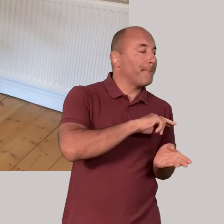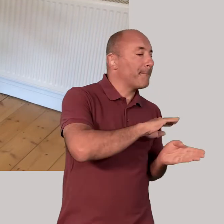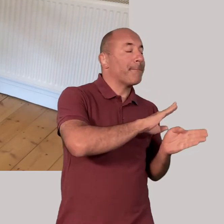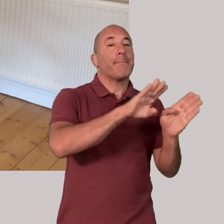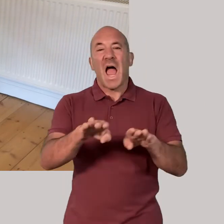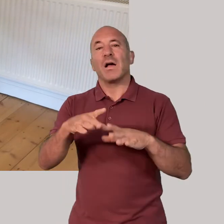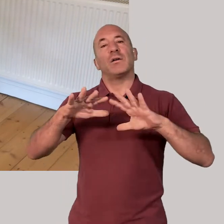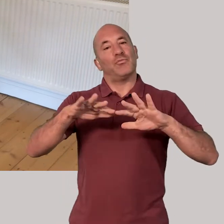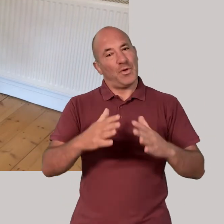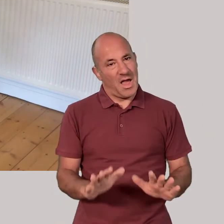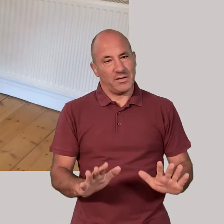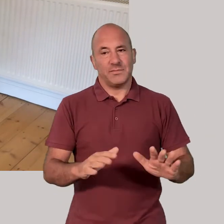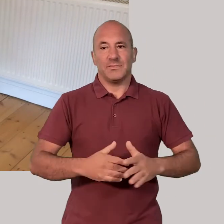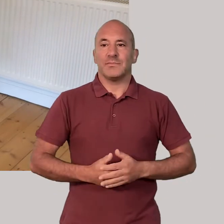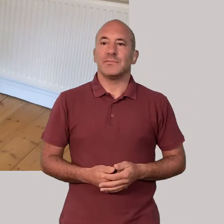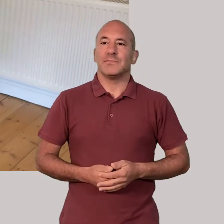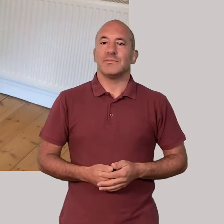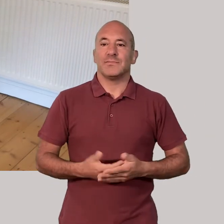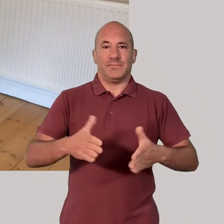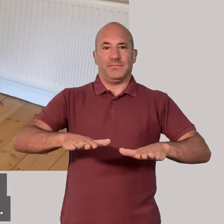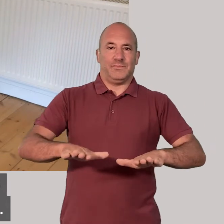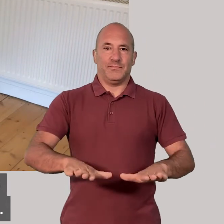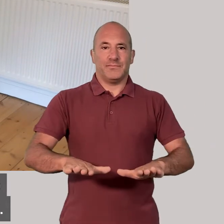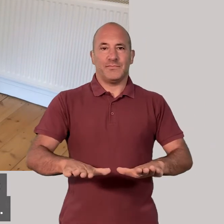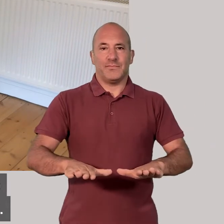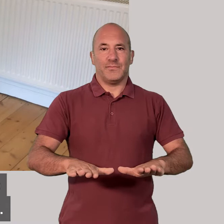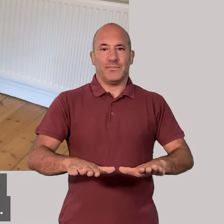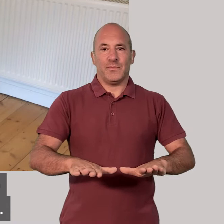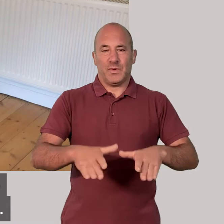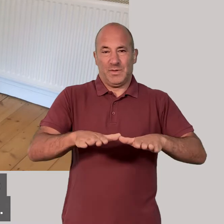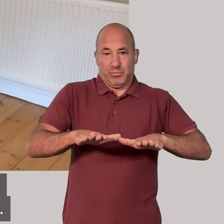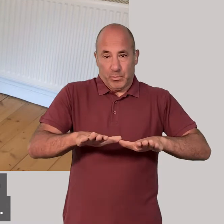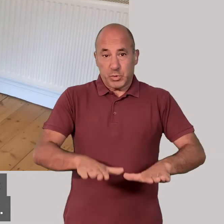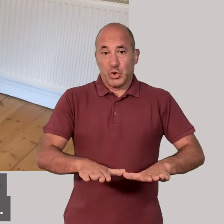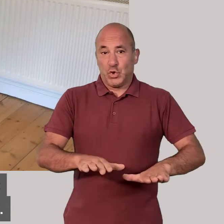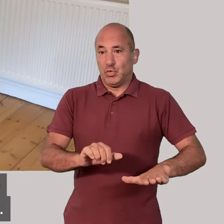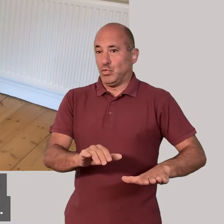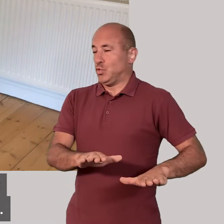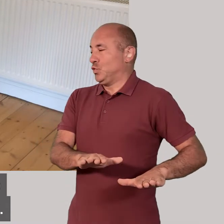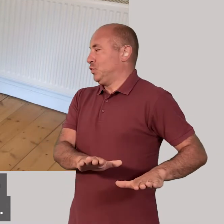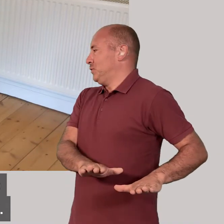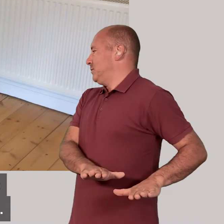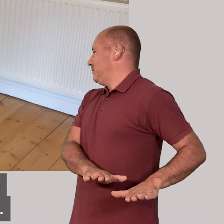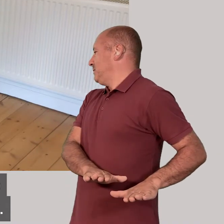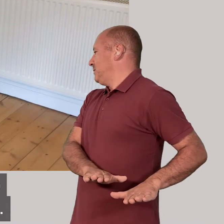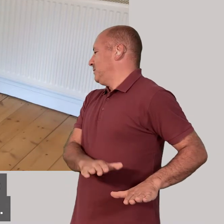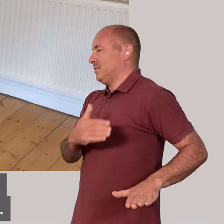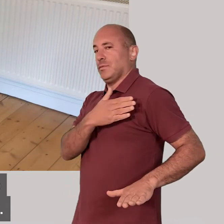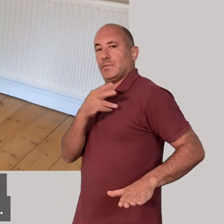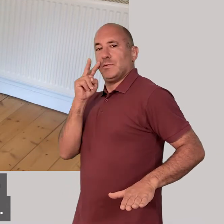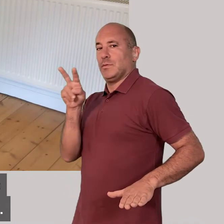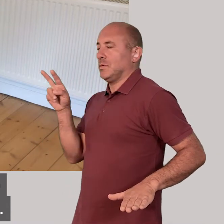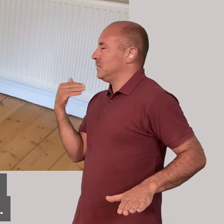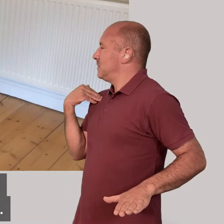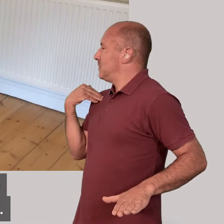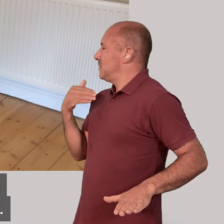Relax them as you come back. Press your feet down as you twist to the side and